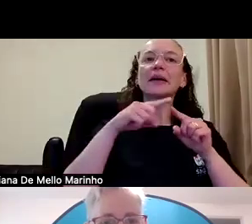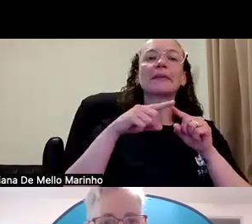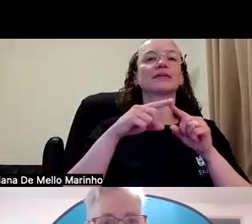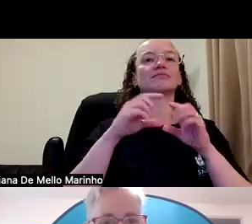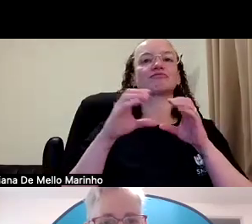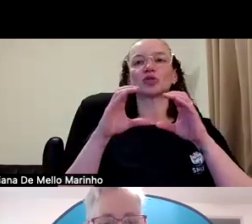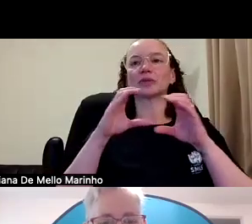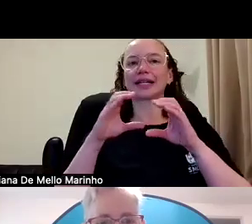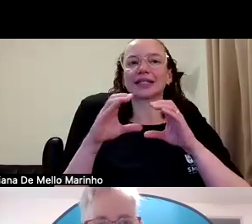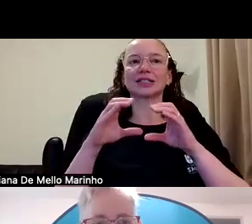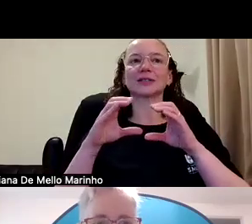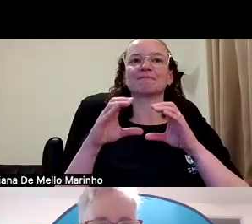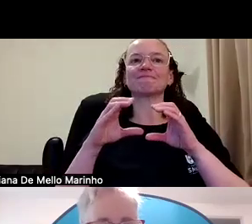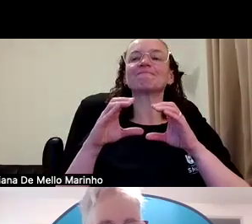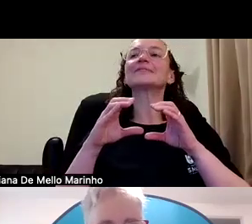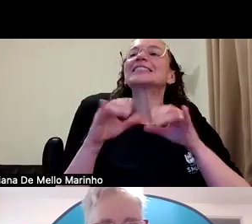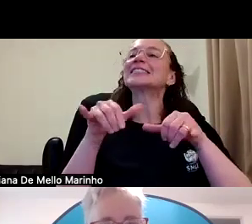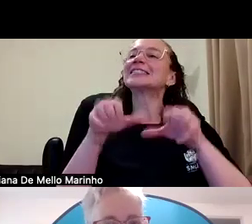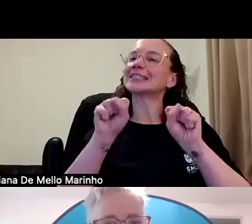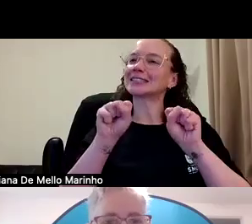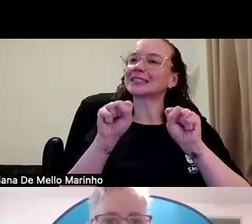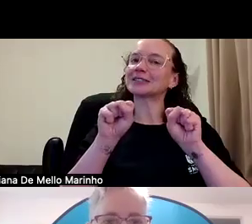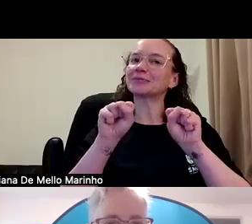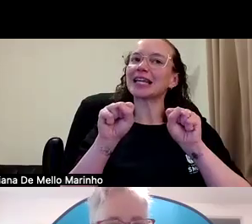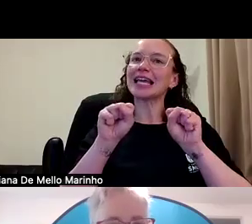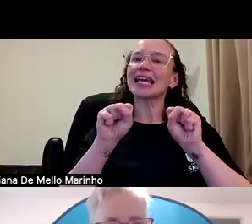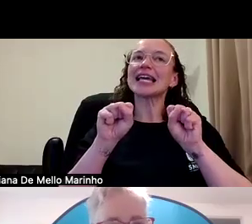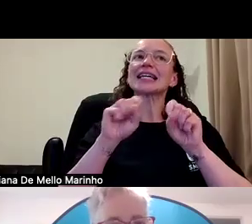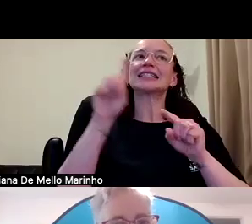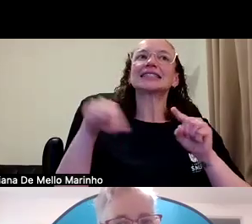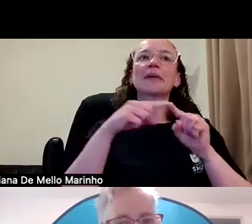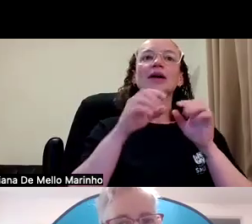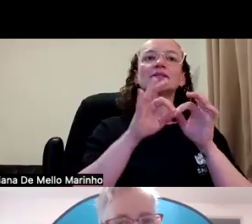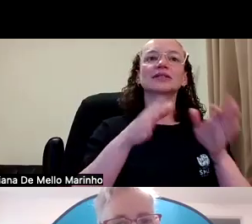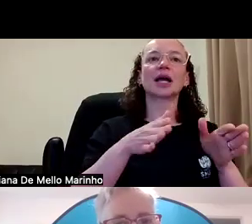So for my topic when communicating,